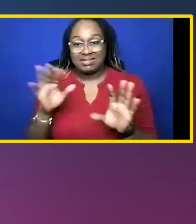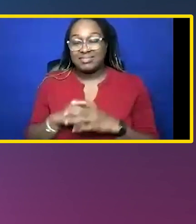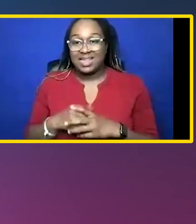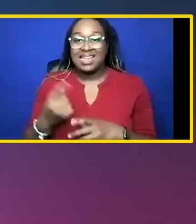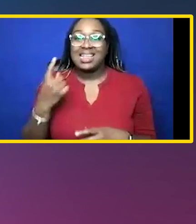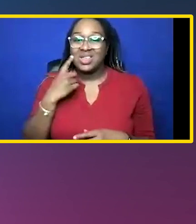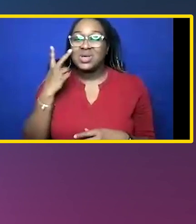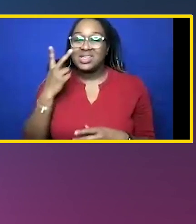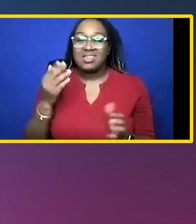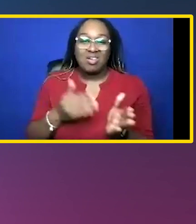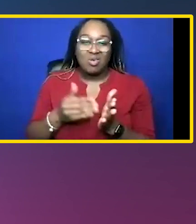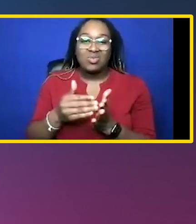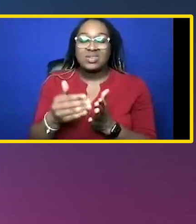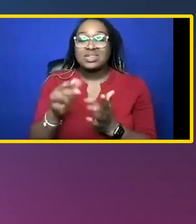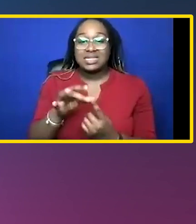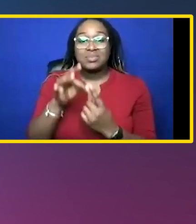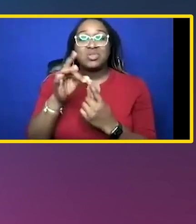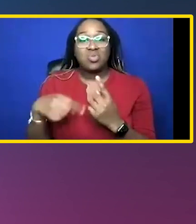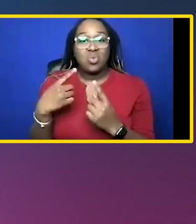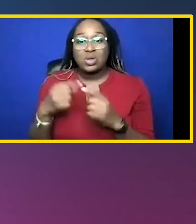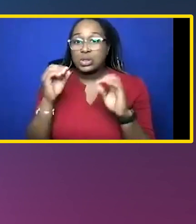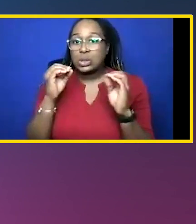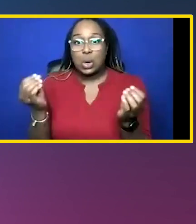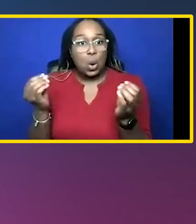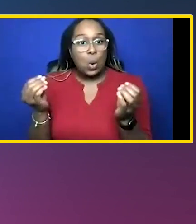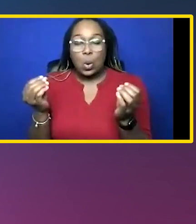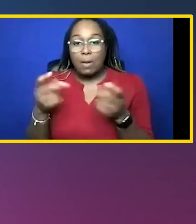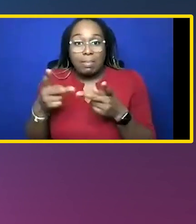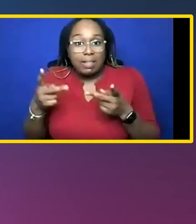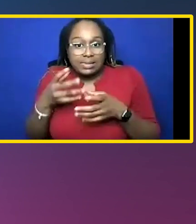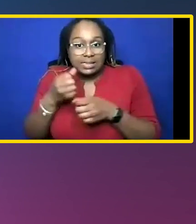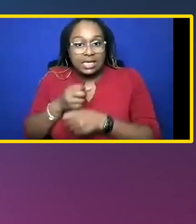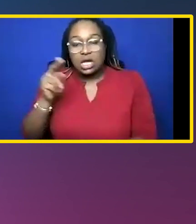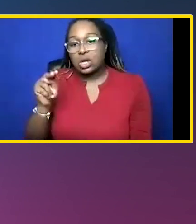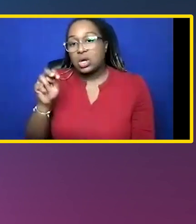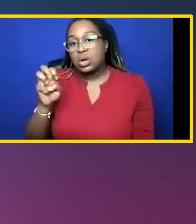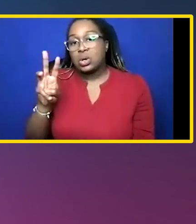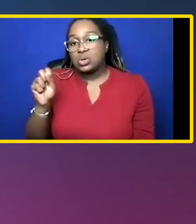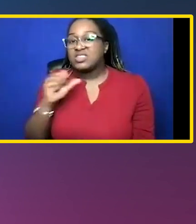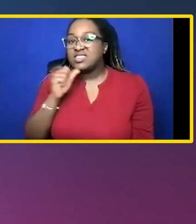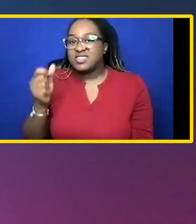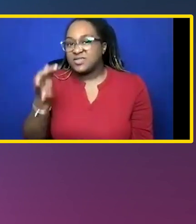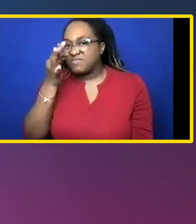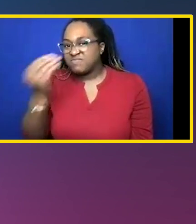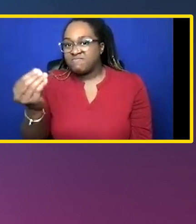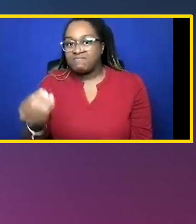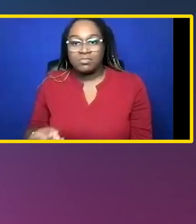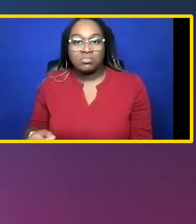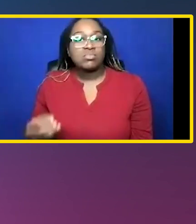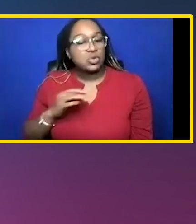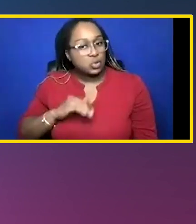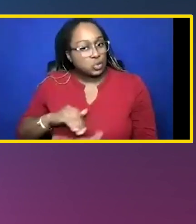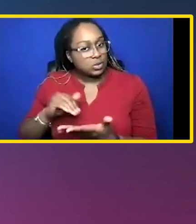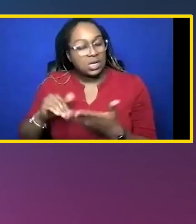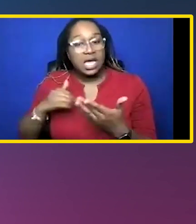what I think we see a lot of, especially when there's nowhere to get news that doesn't piss you off, excuse me. But I could